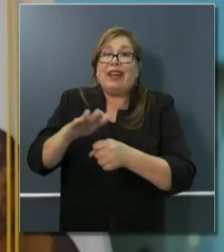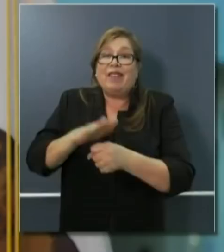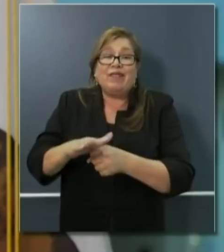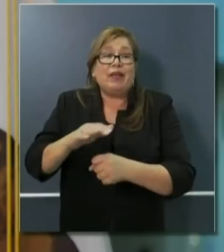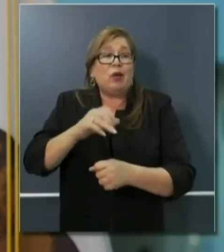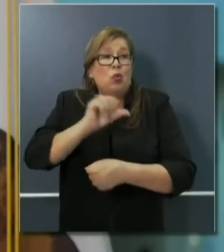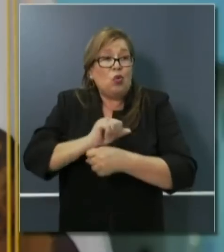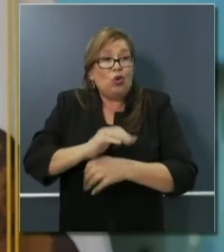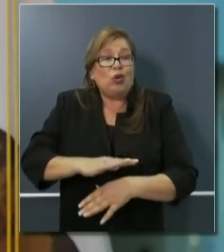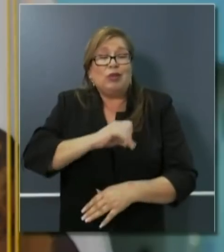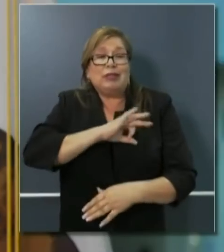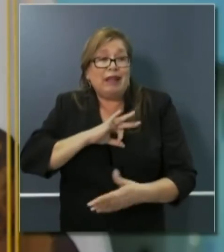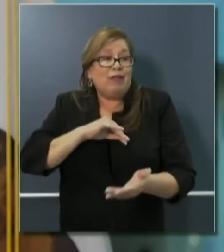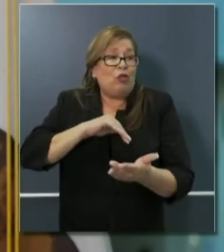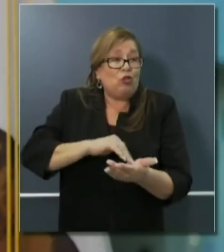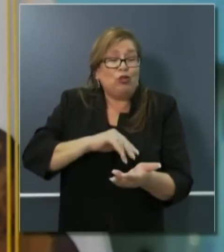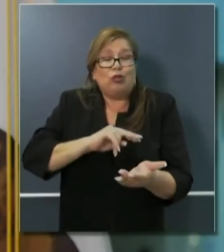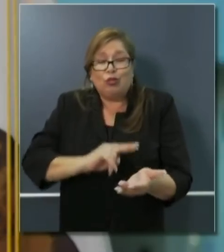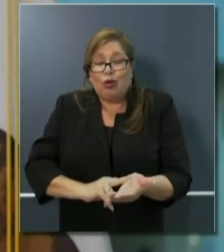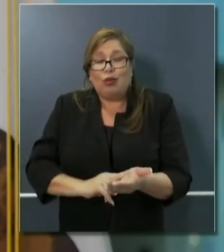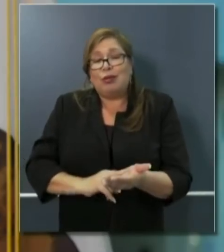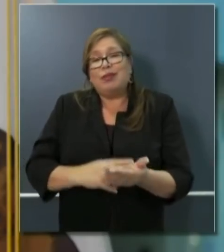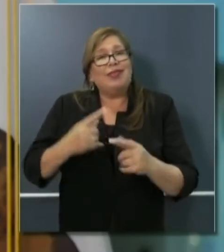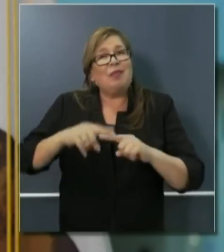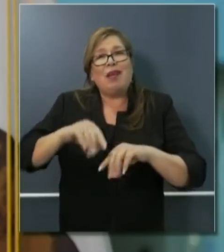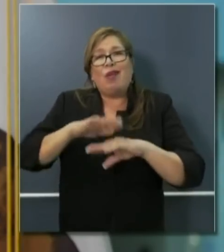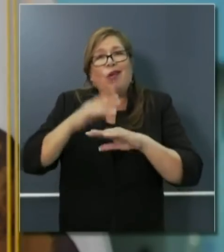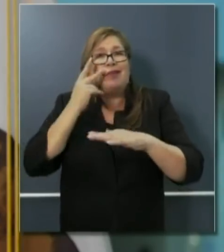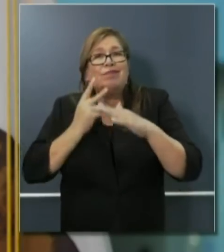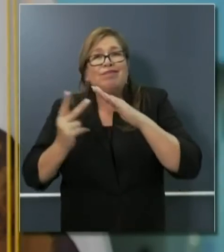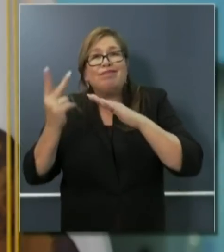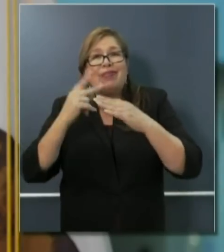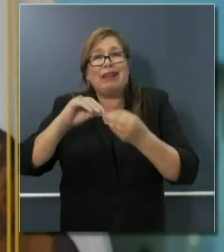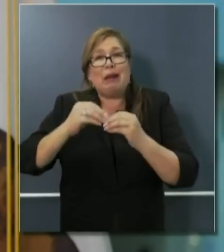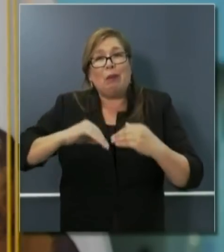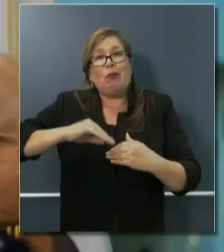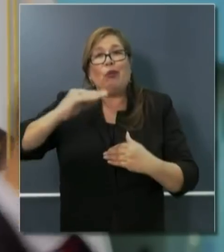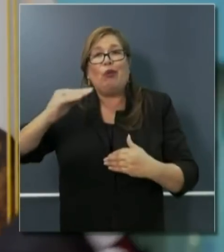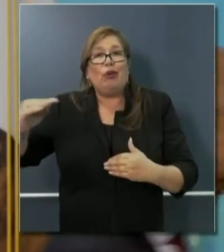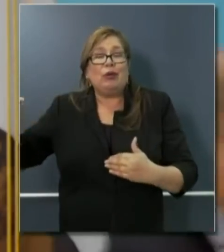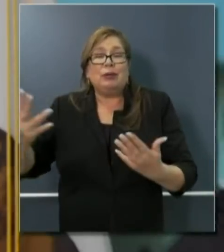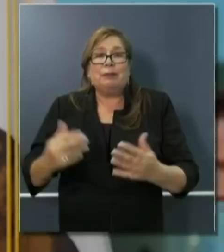the need as we model and look at our actuals over time.